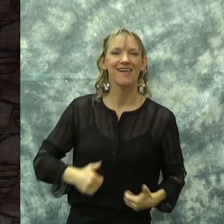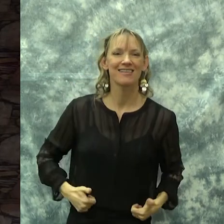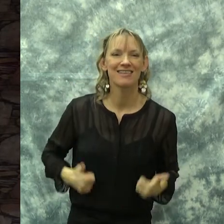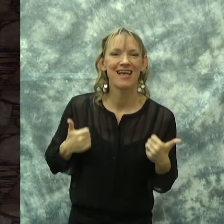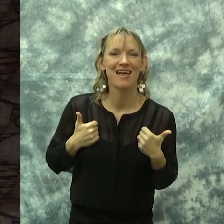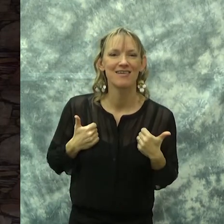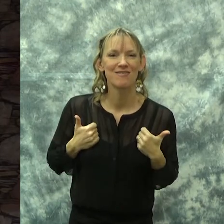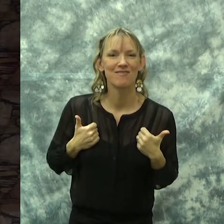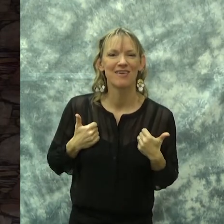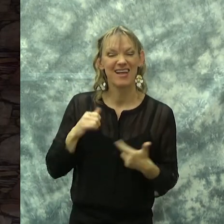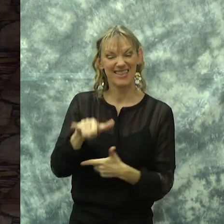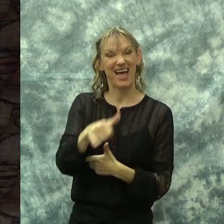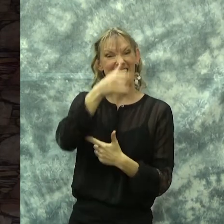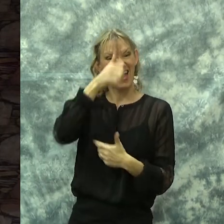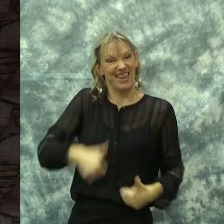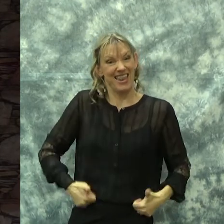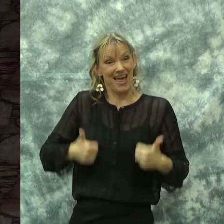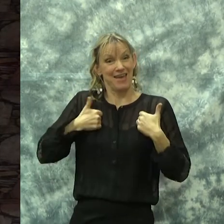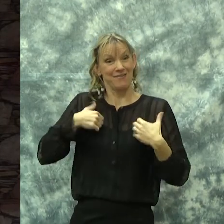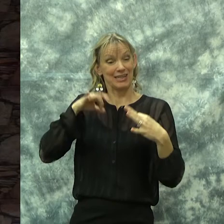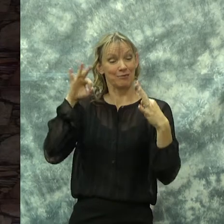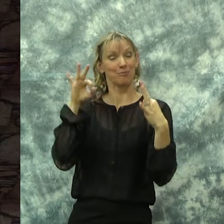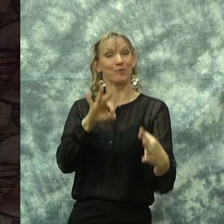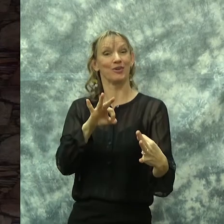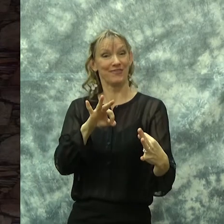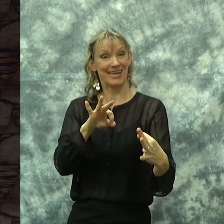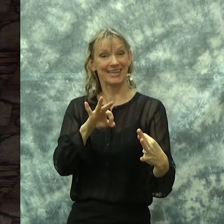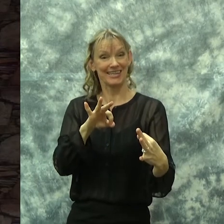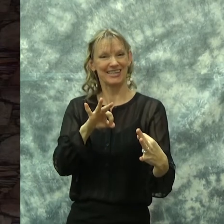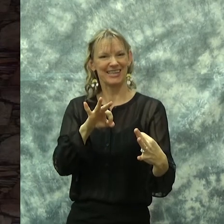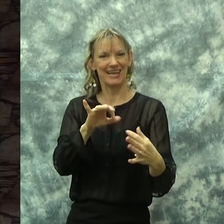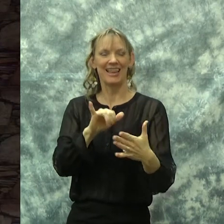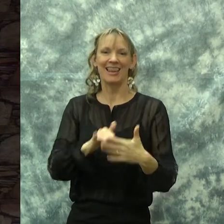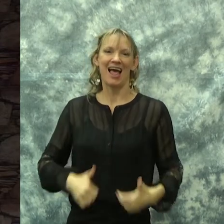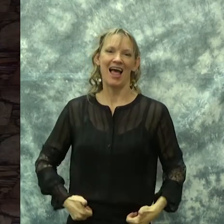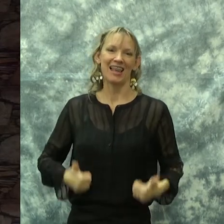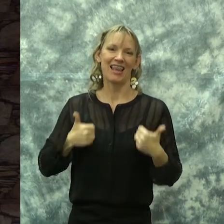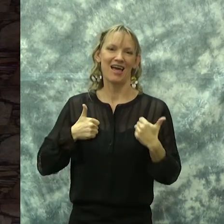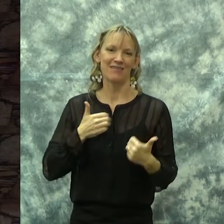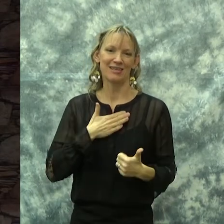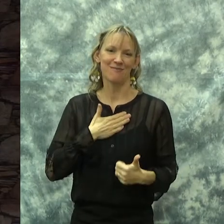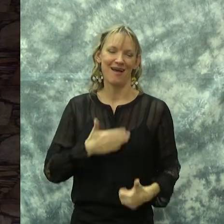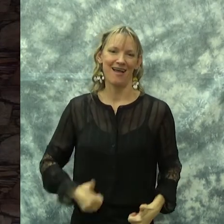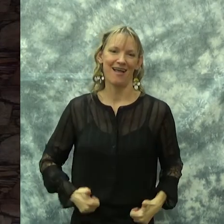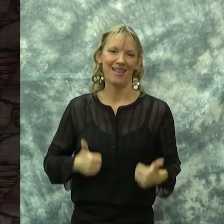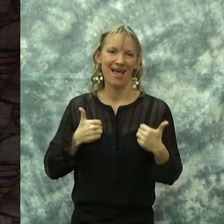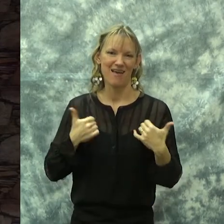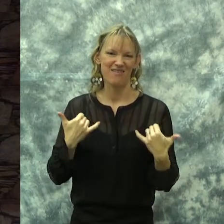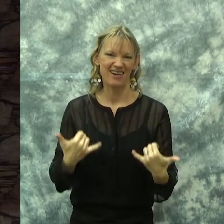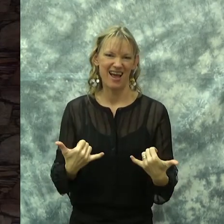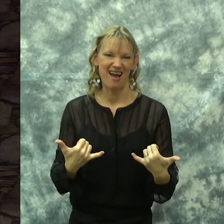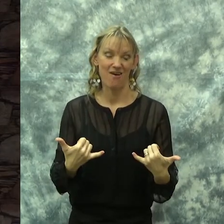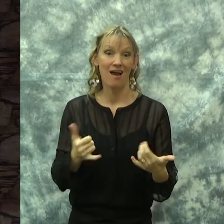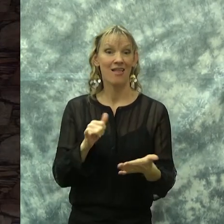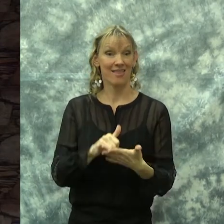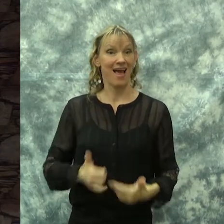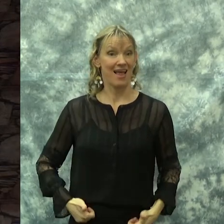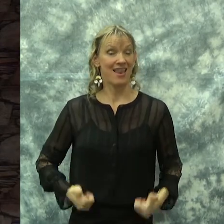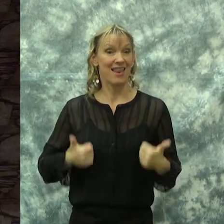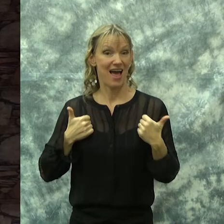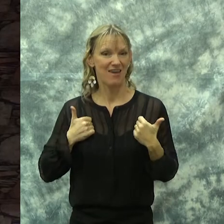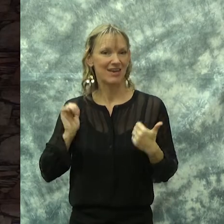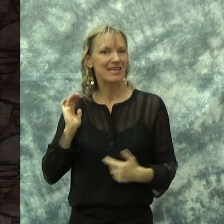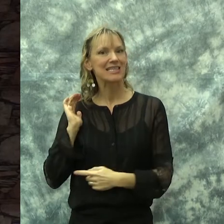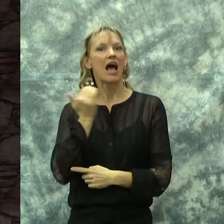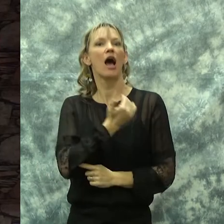life. That life is perfect. And that life is my life now. And that life